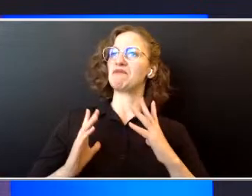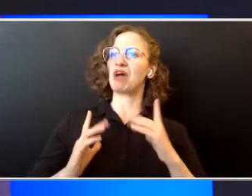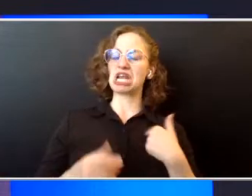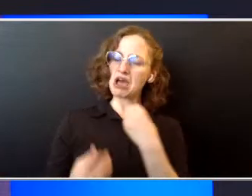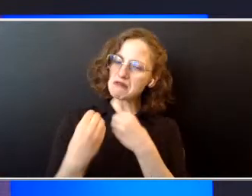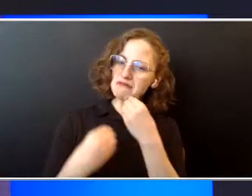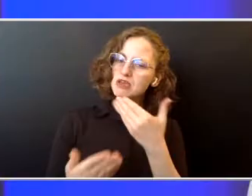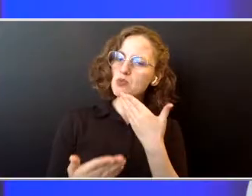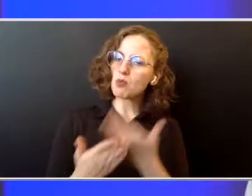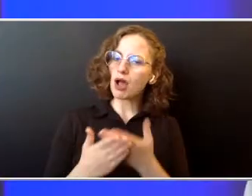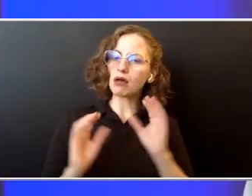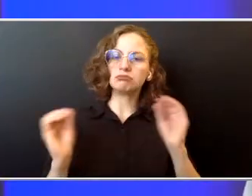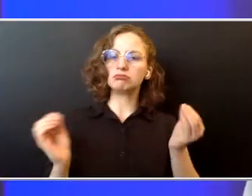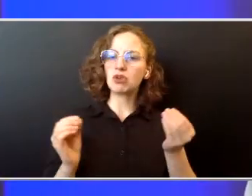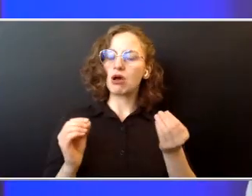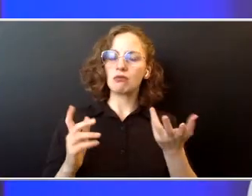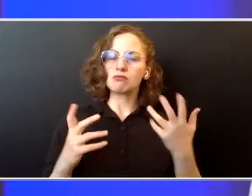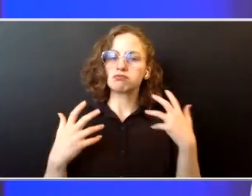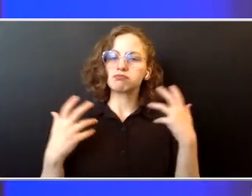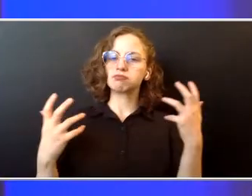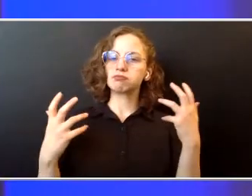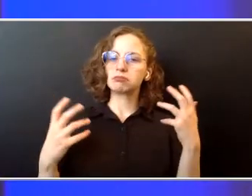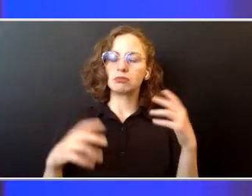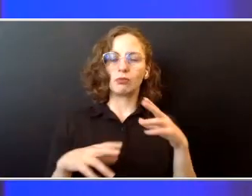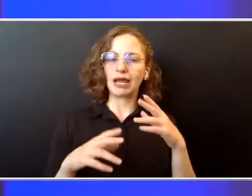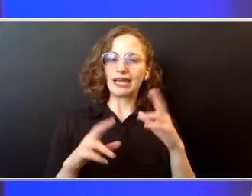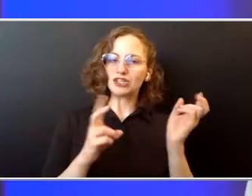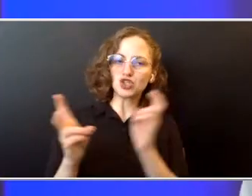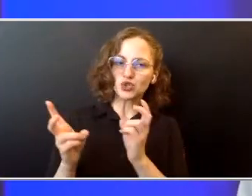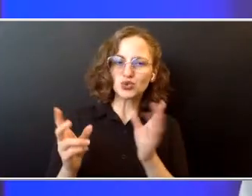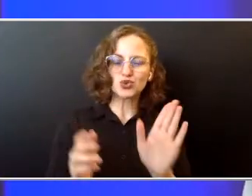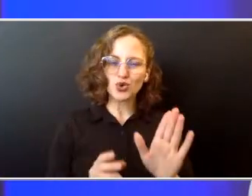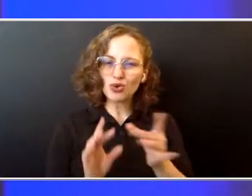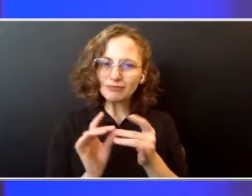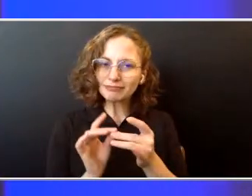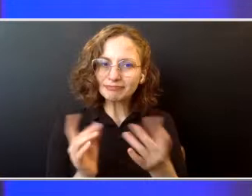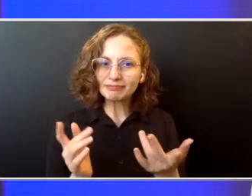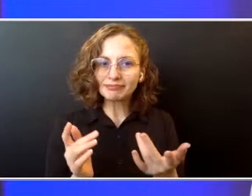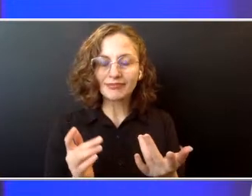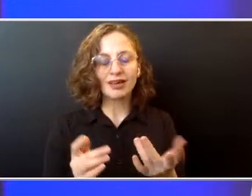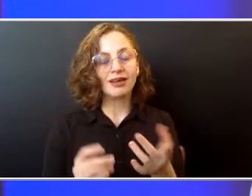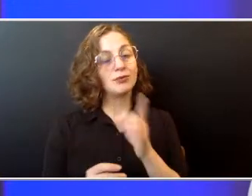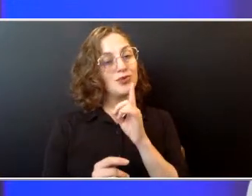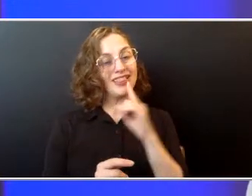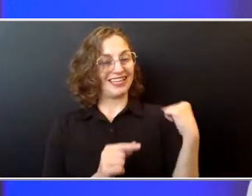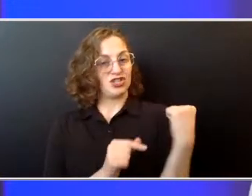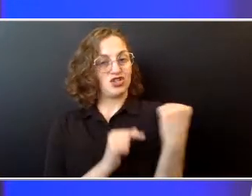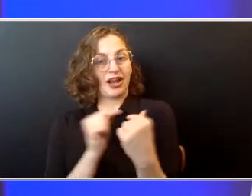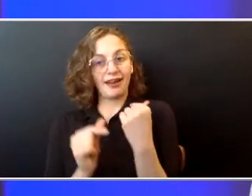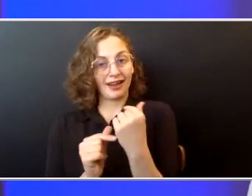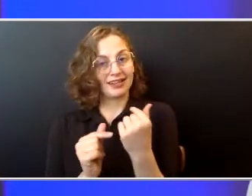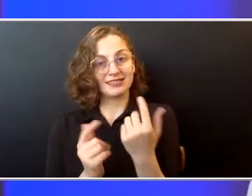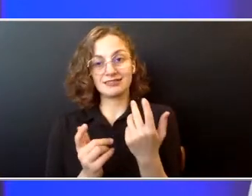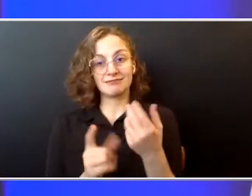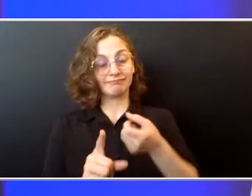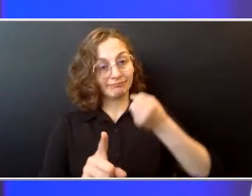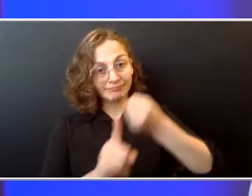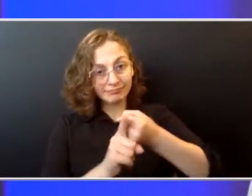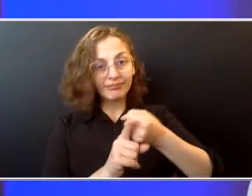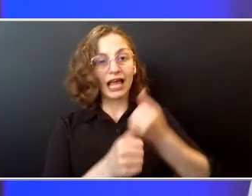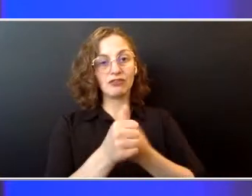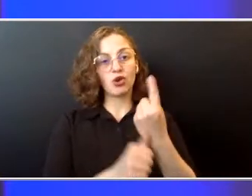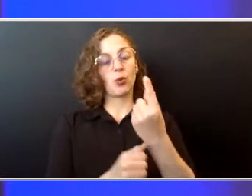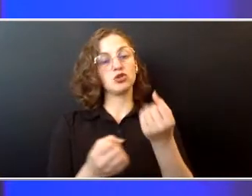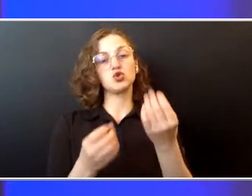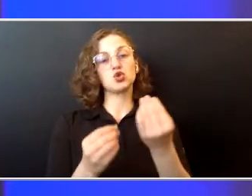watching? Yeah, I mean, at the end of the day, you just can't outrun genetics, and so it's really important, you know, to be checked and be cognizant that this is a real